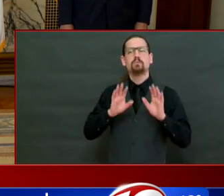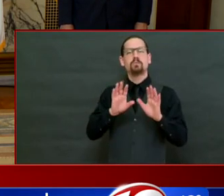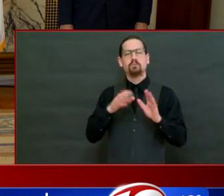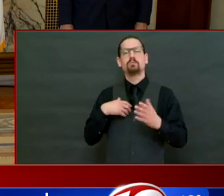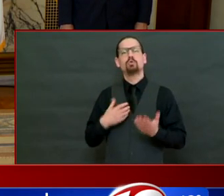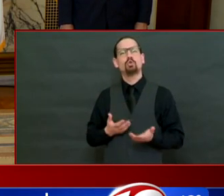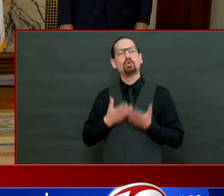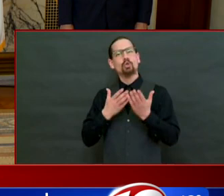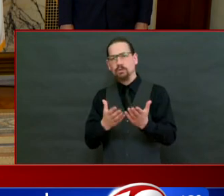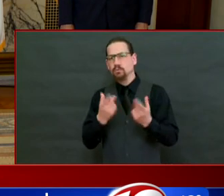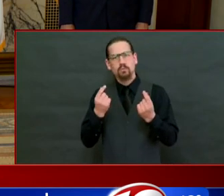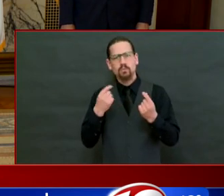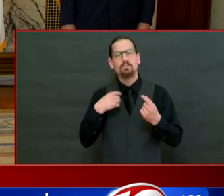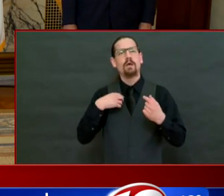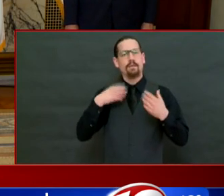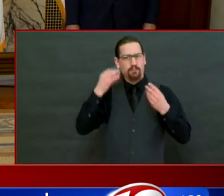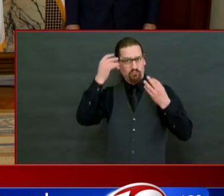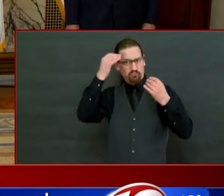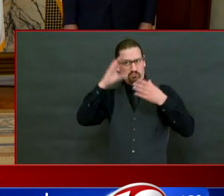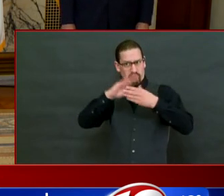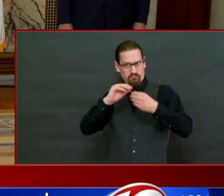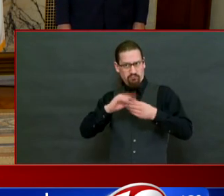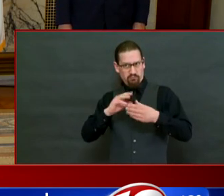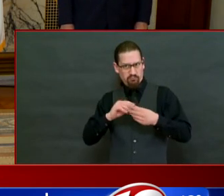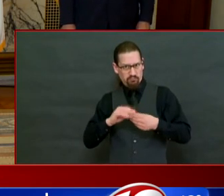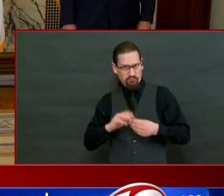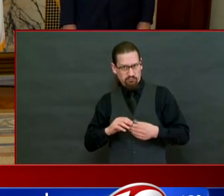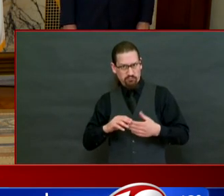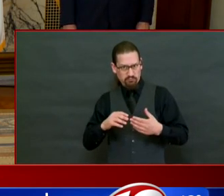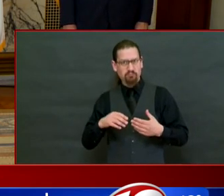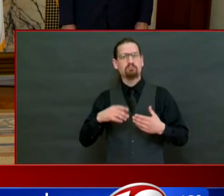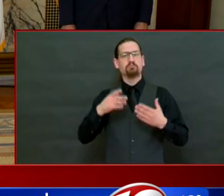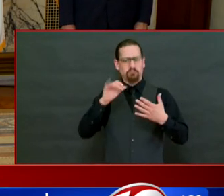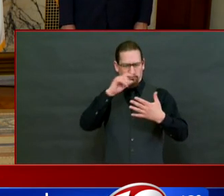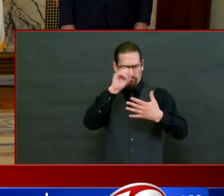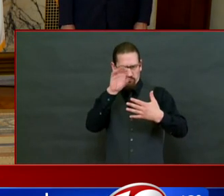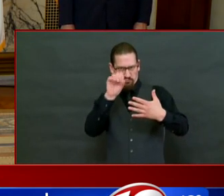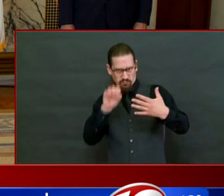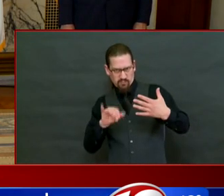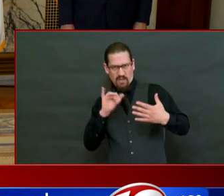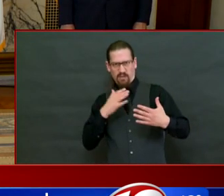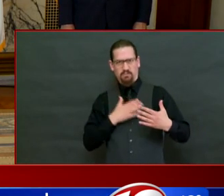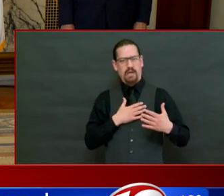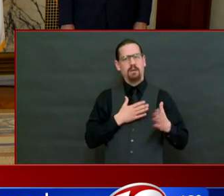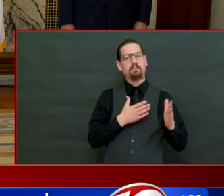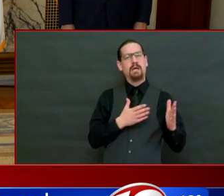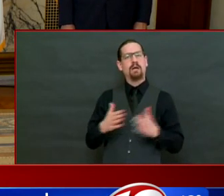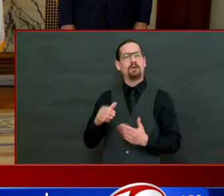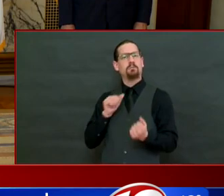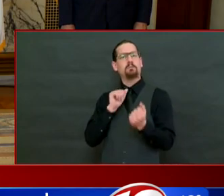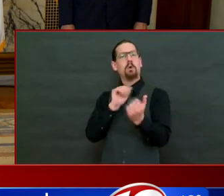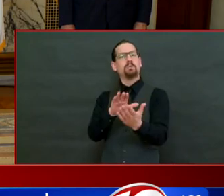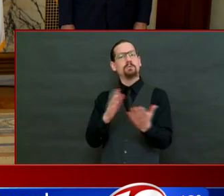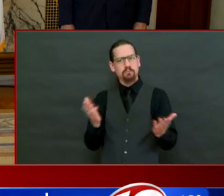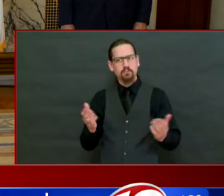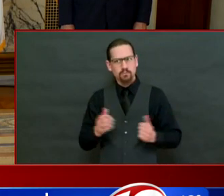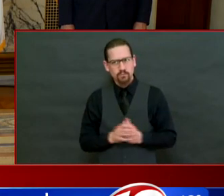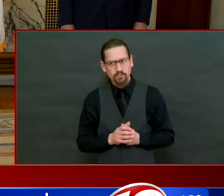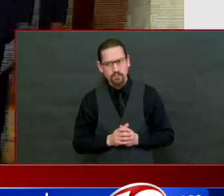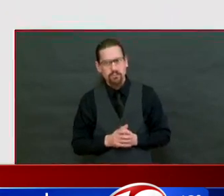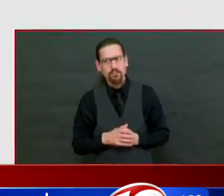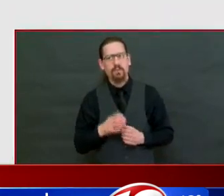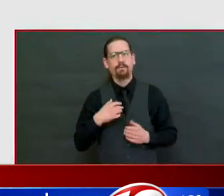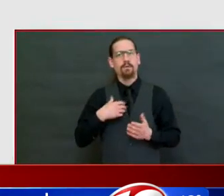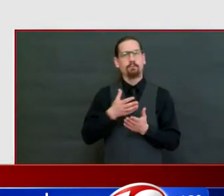best thinking at the moment around how we're approaching that. To move into phase 1 and to move from phase 1 to phase